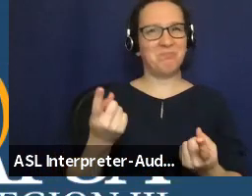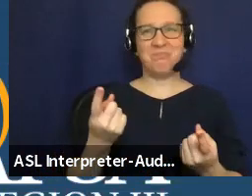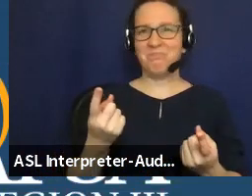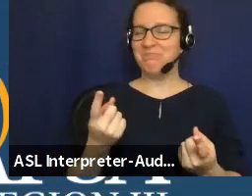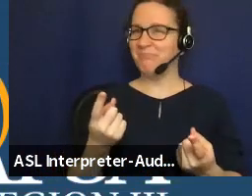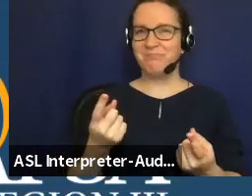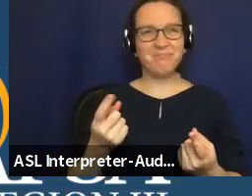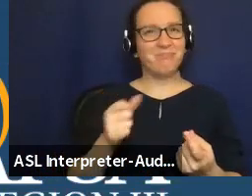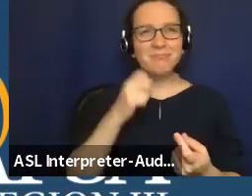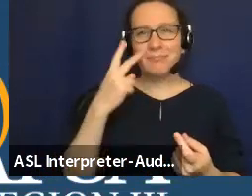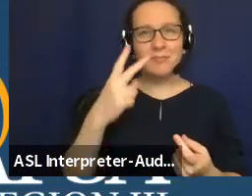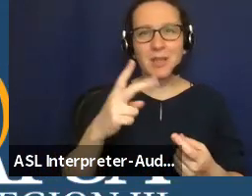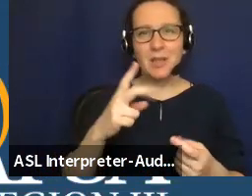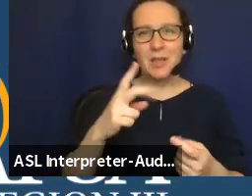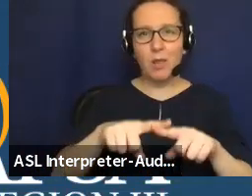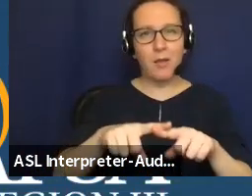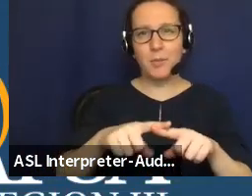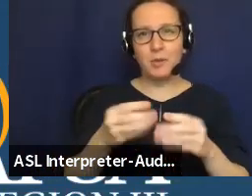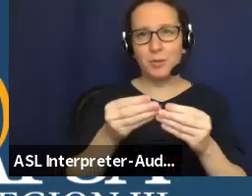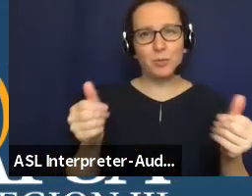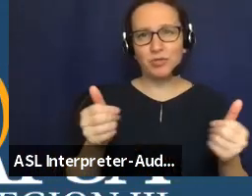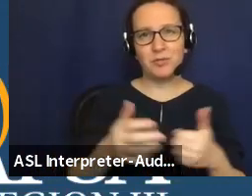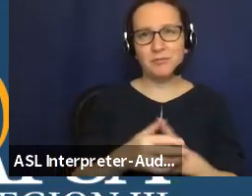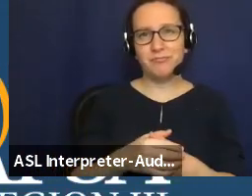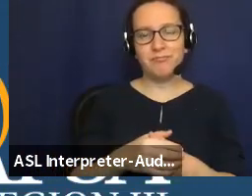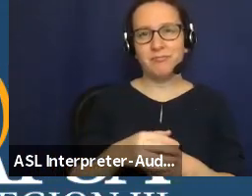it be a reliable solution for providing captions.